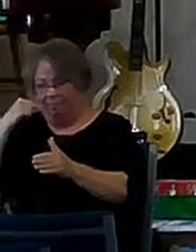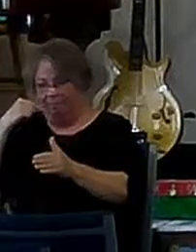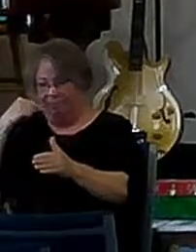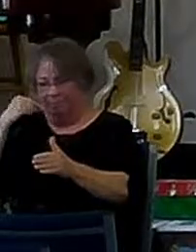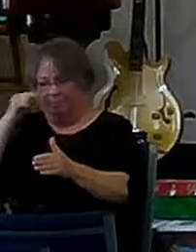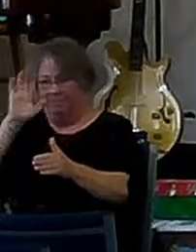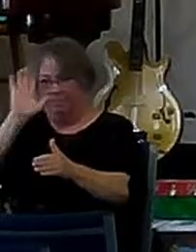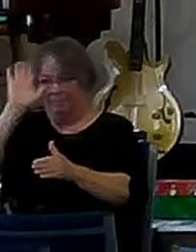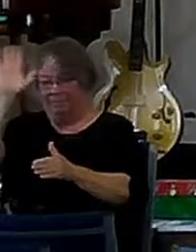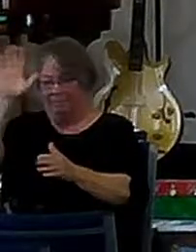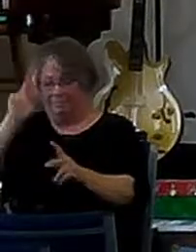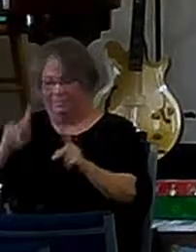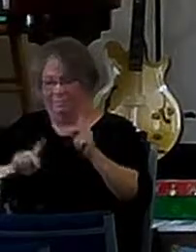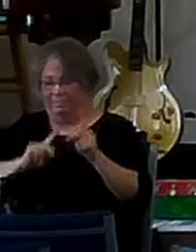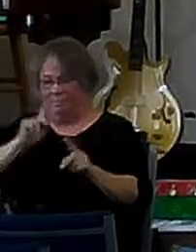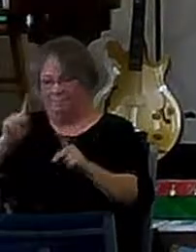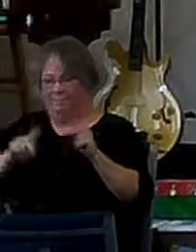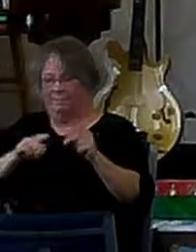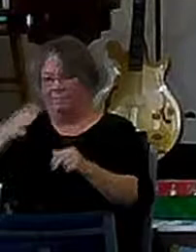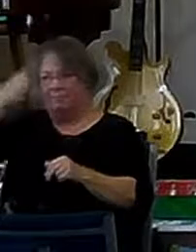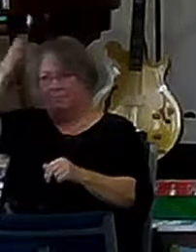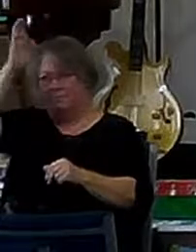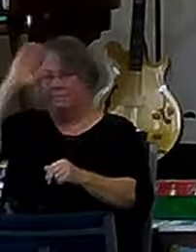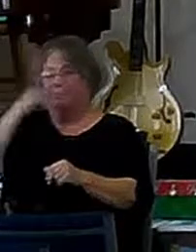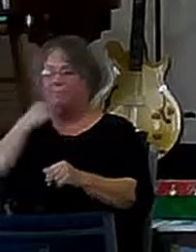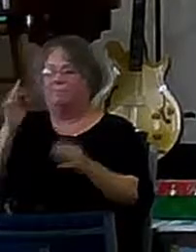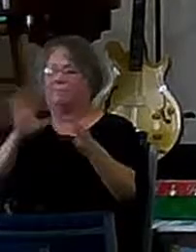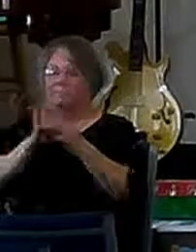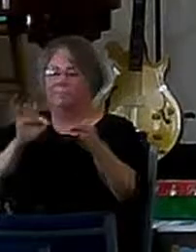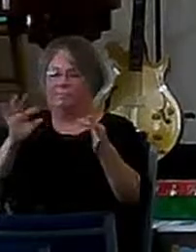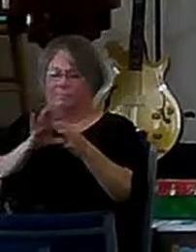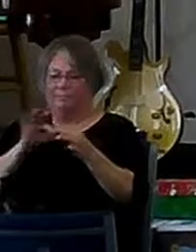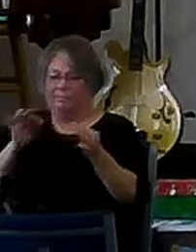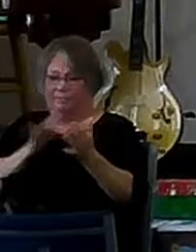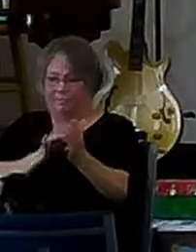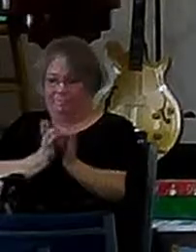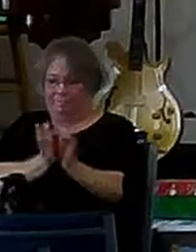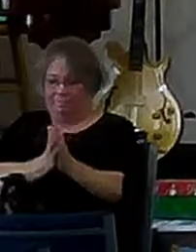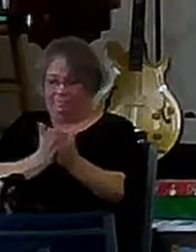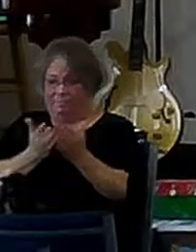story. It's God's story. It's not our story.